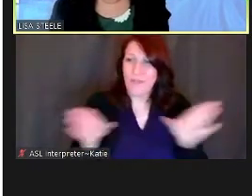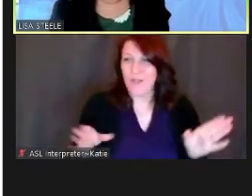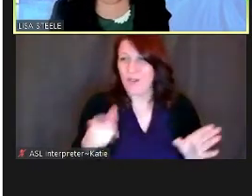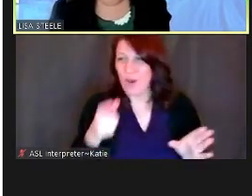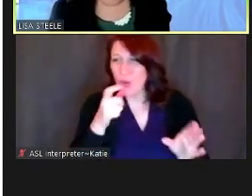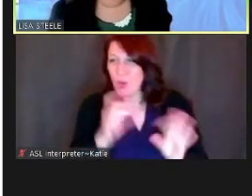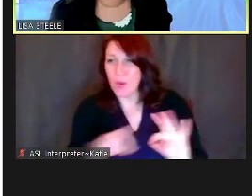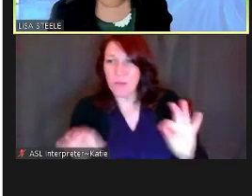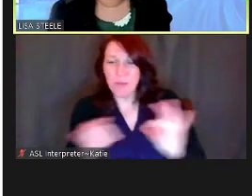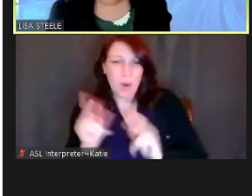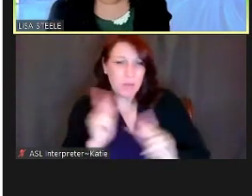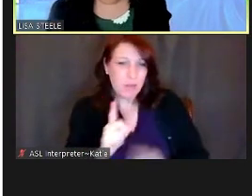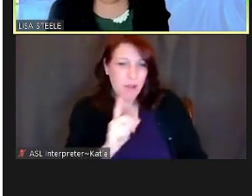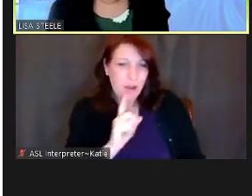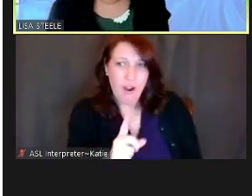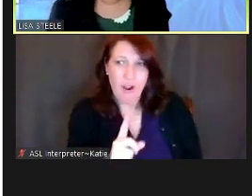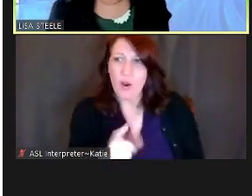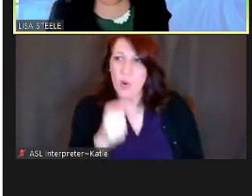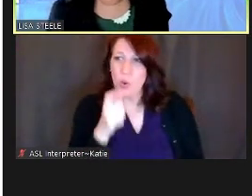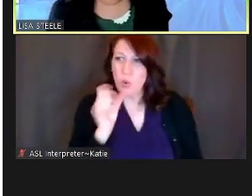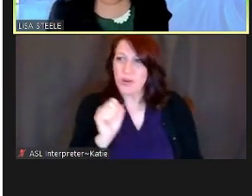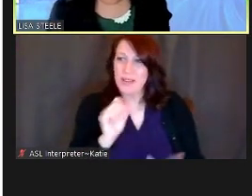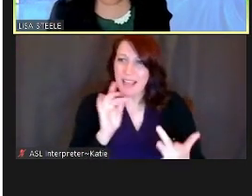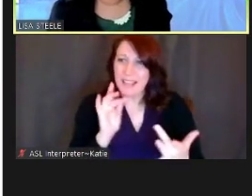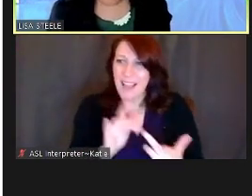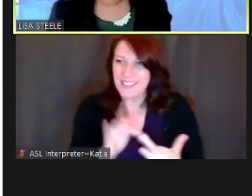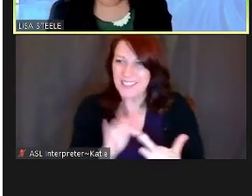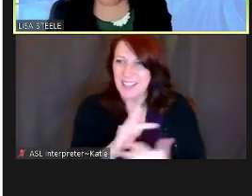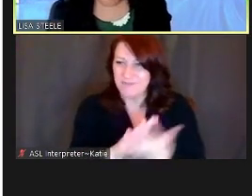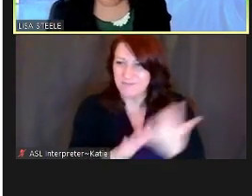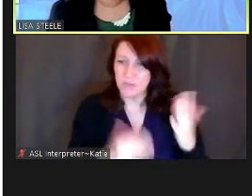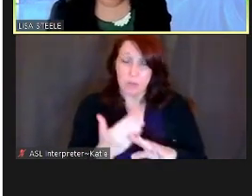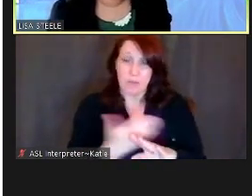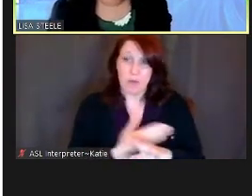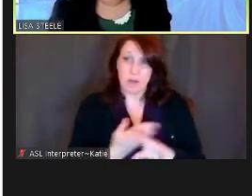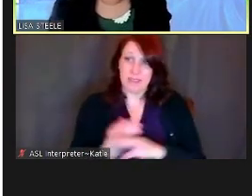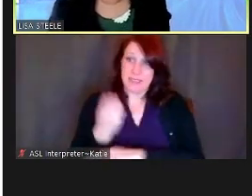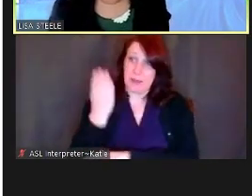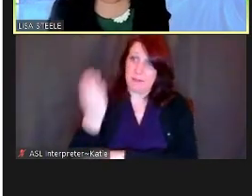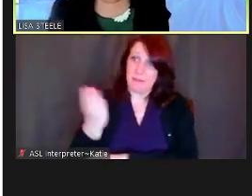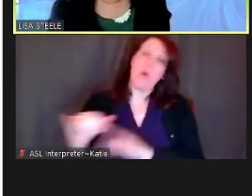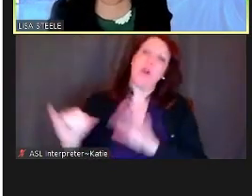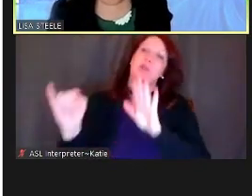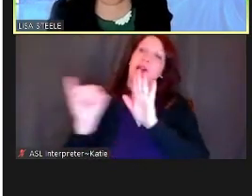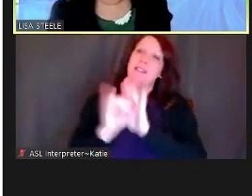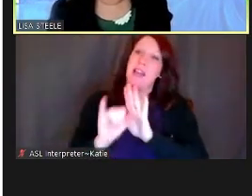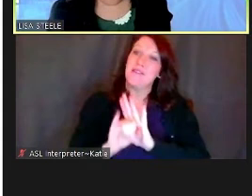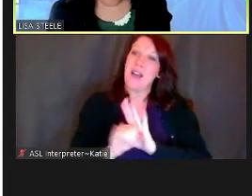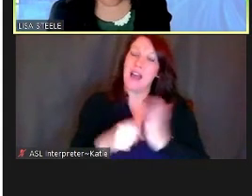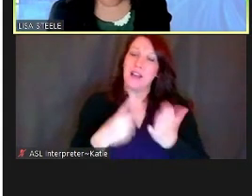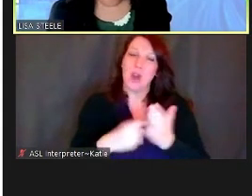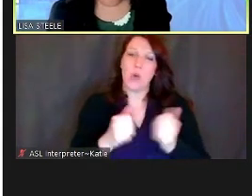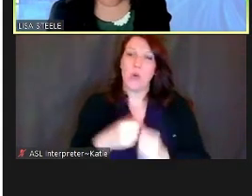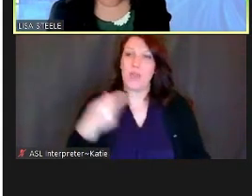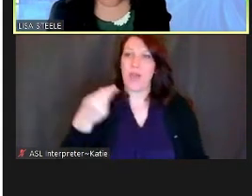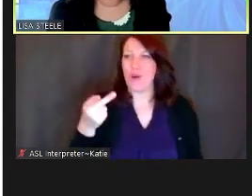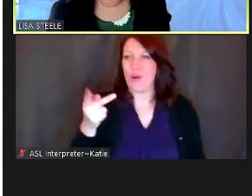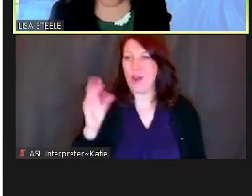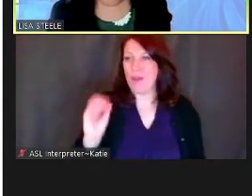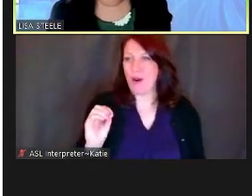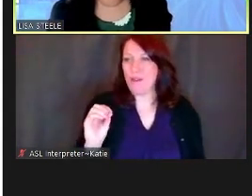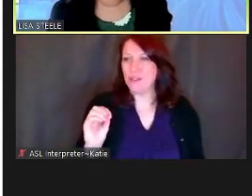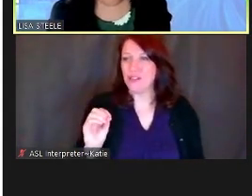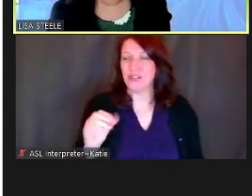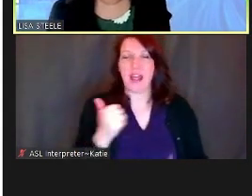who you can contact when. So before you submit, again, you want to identify and talk to a program officer who can really help you